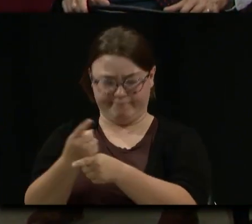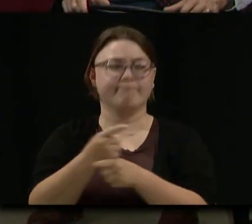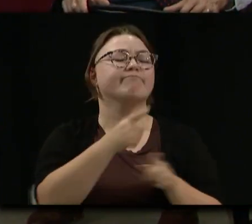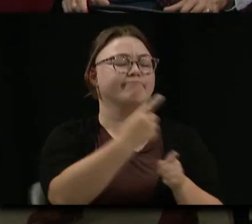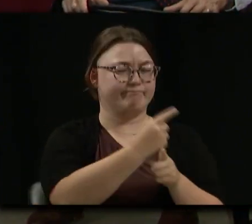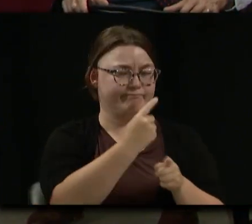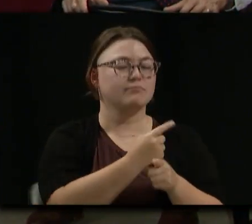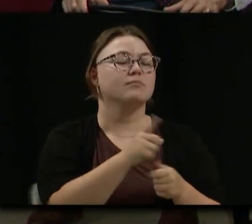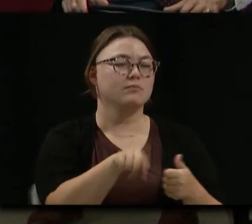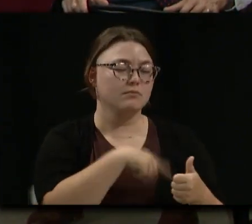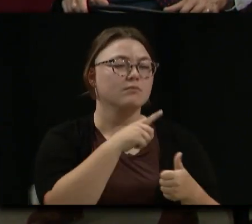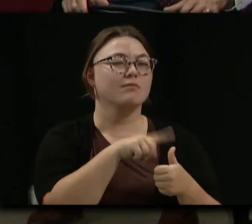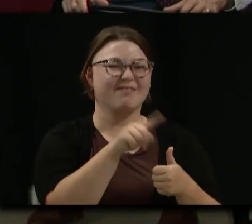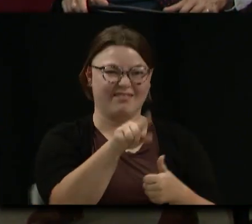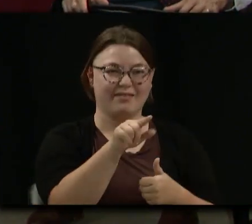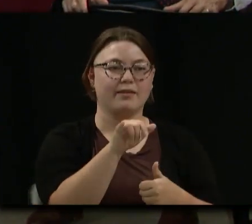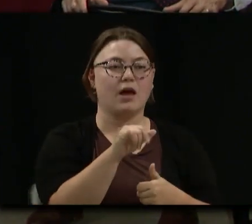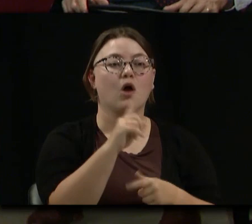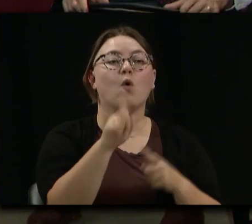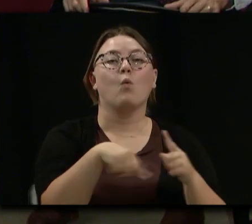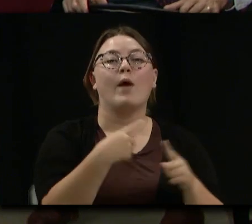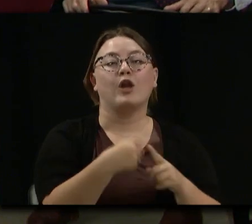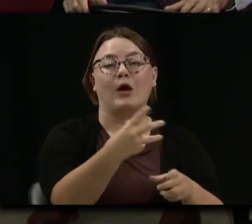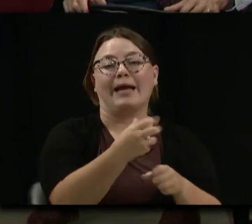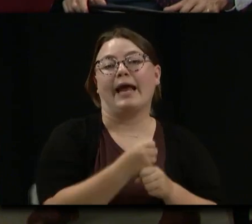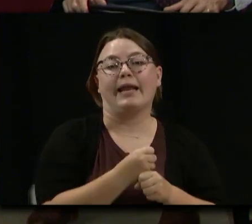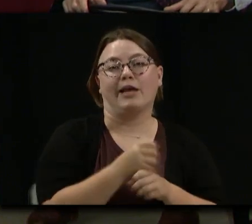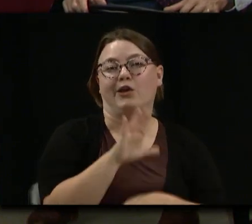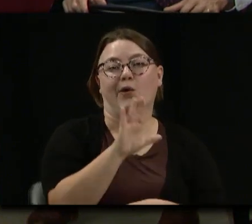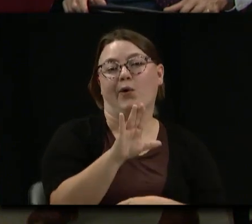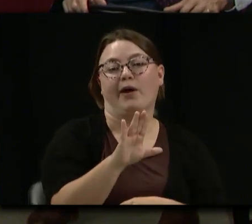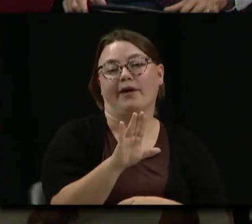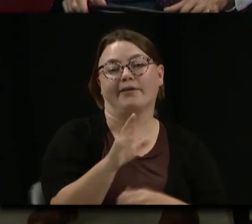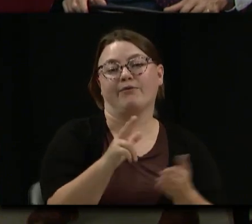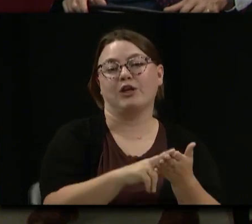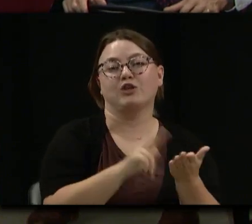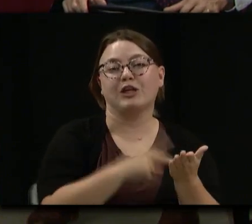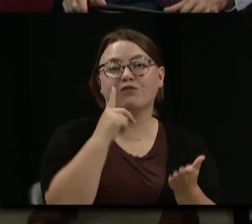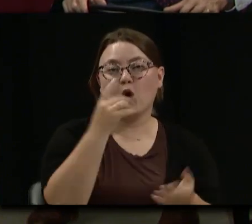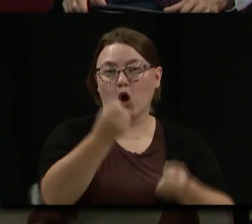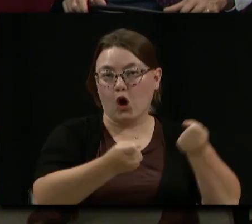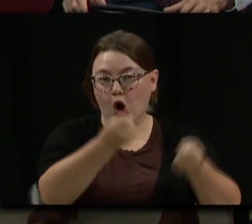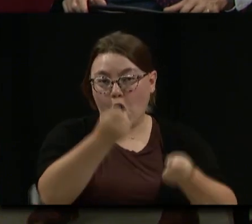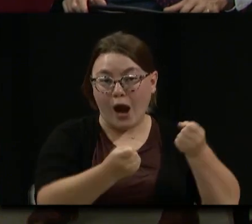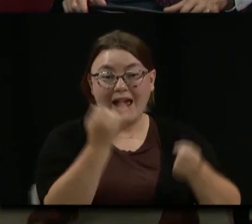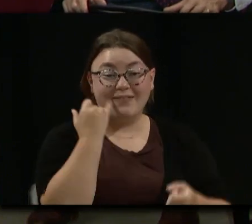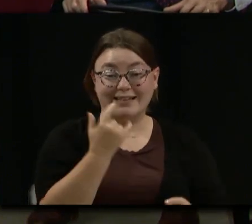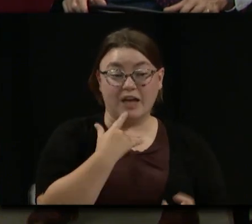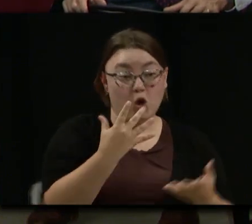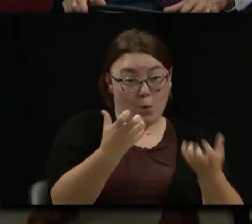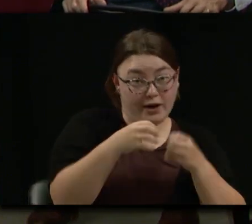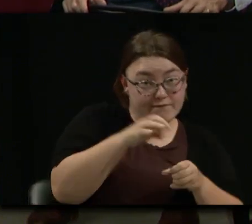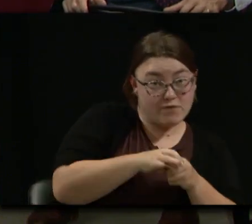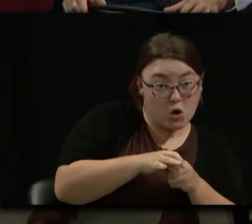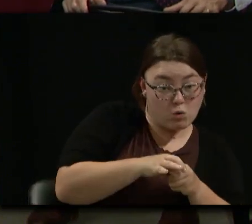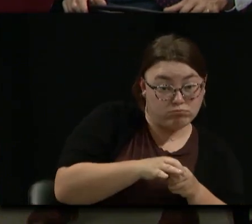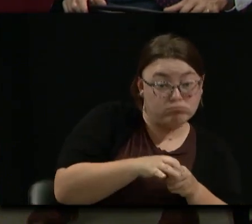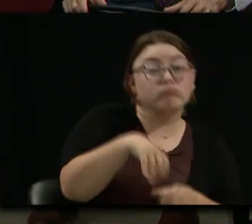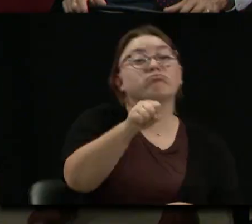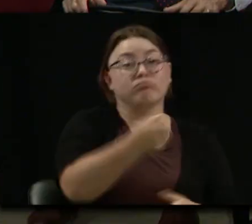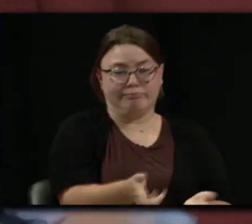Many of the times they'll ask you as you're filling it out and getting that, do you want to be registered? If you say yes to them and you, of course,